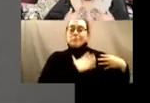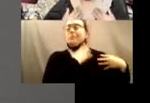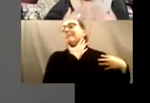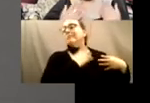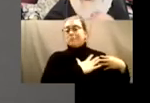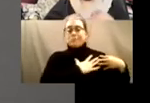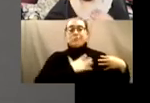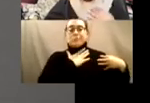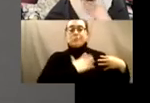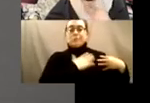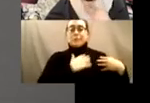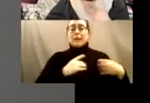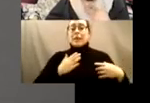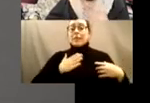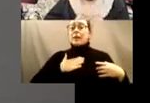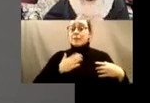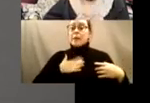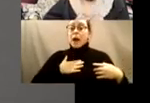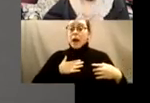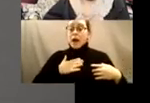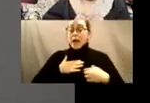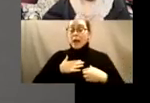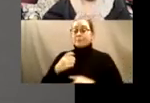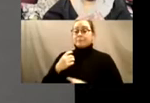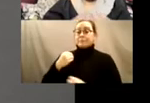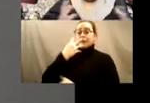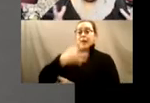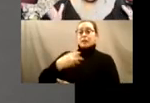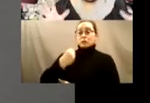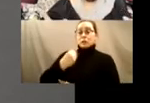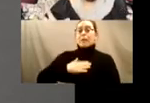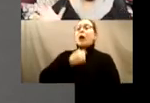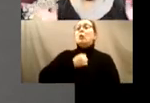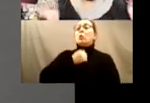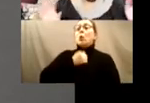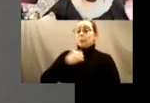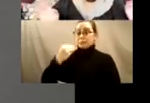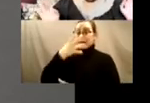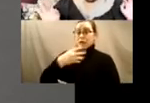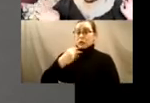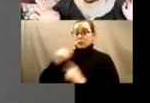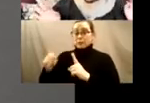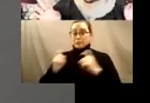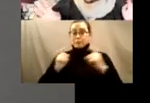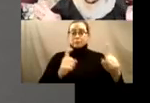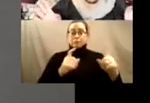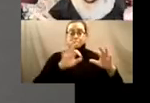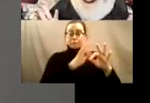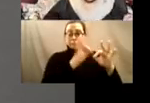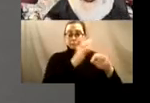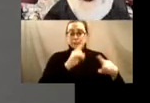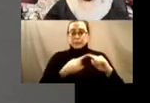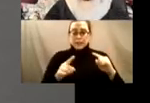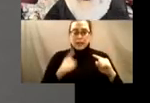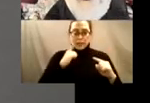a copy of my own x-ray of my throat. So it's not too big, maybe 35